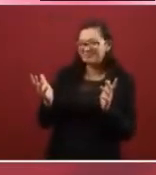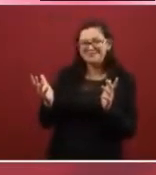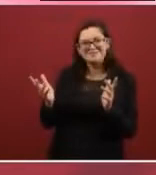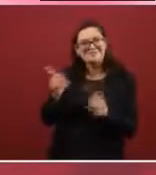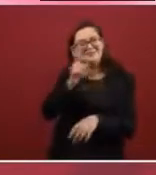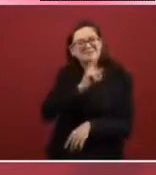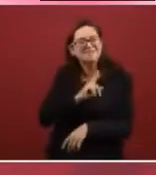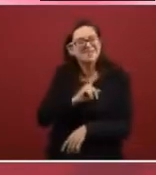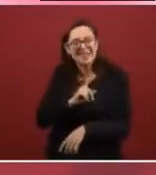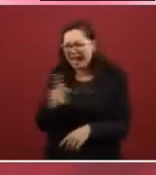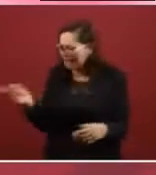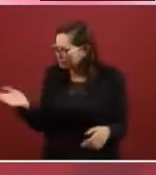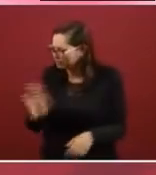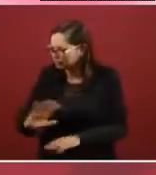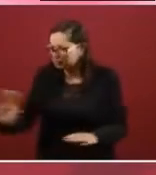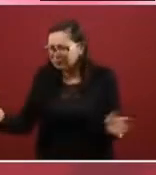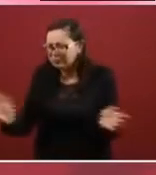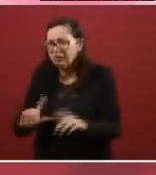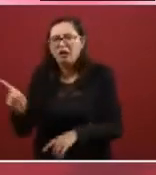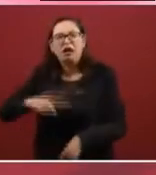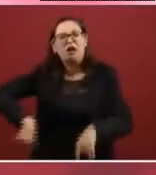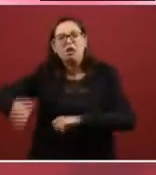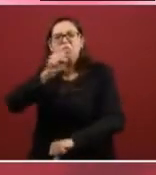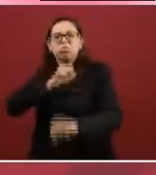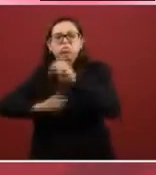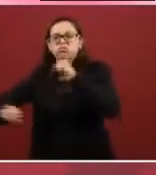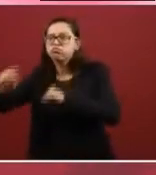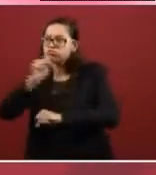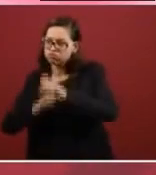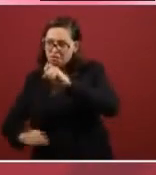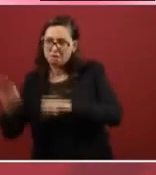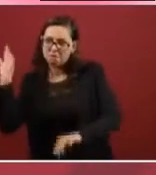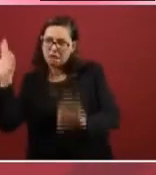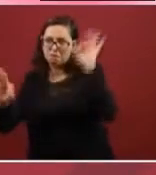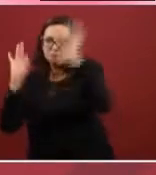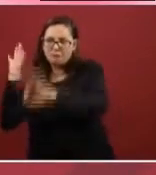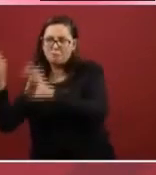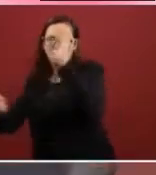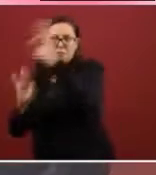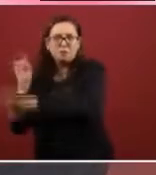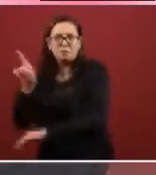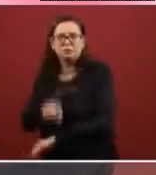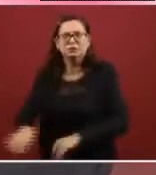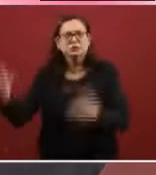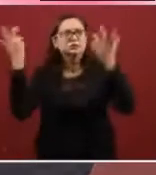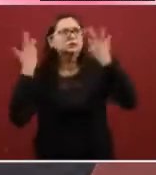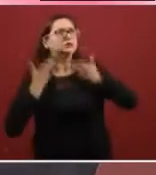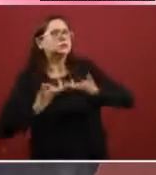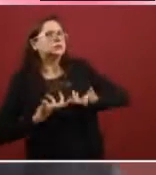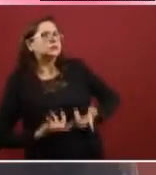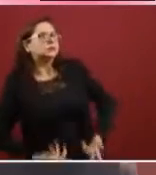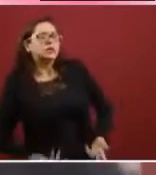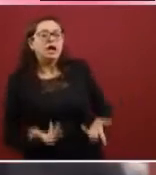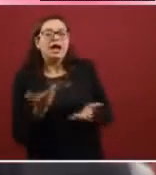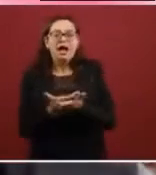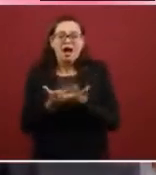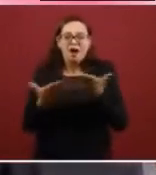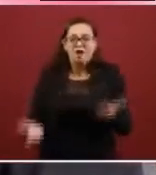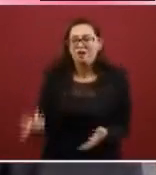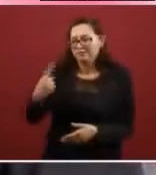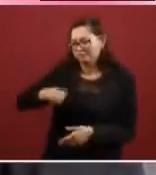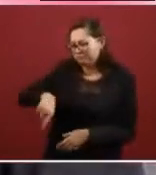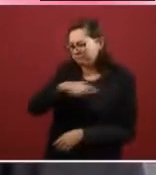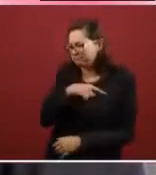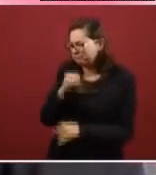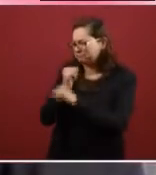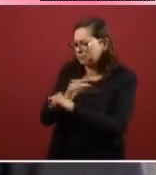campaign de rumores. Of rumors. Pero si informamos como lo but estamos haciendo but if we inform aquí, them the way we're doing